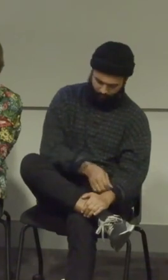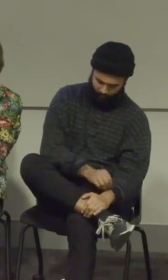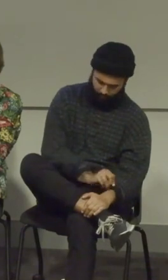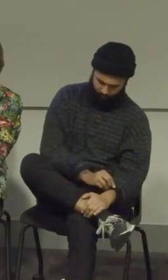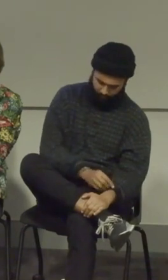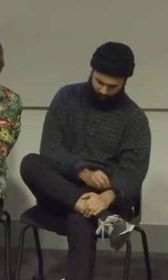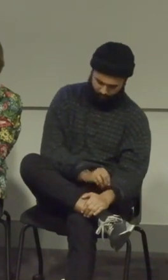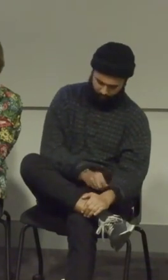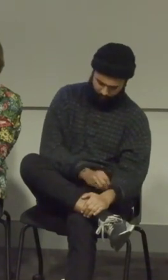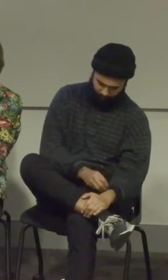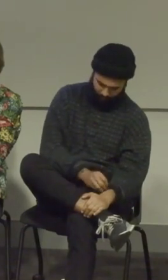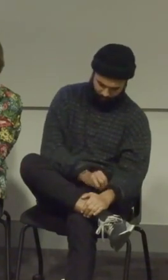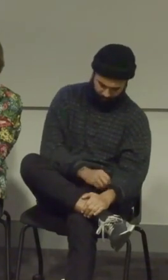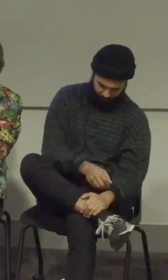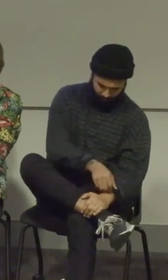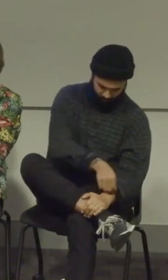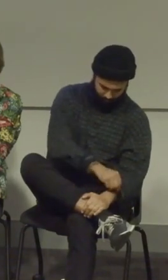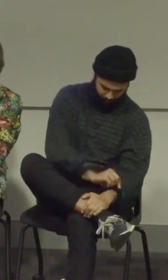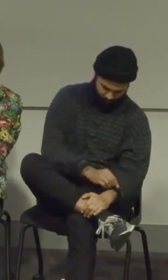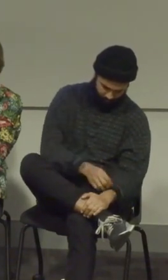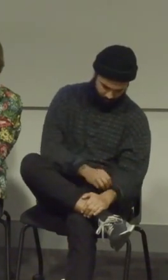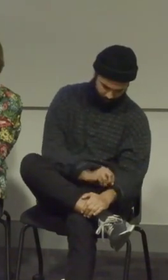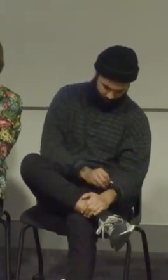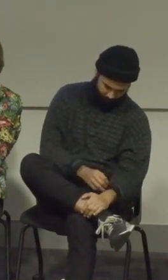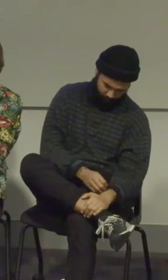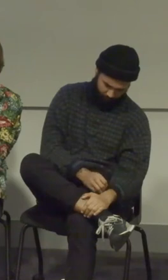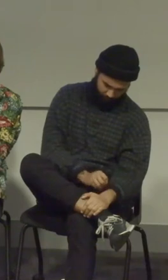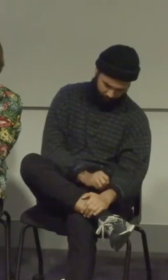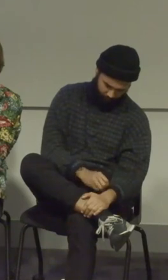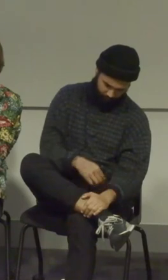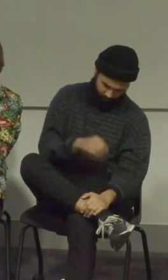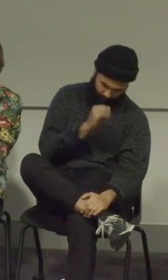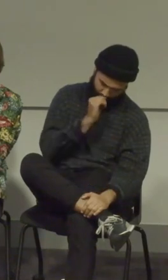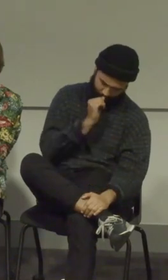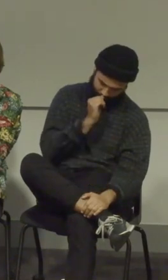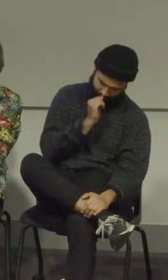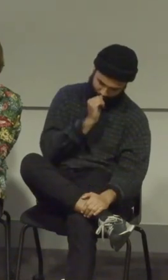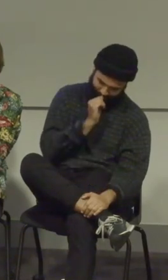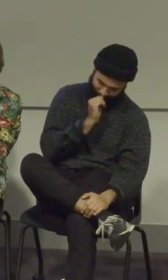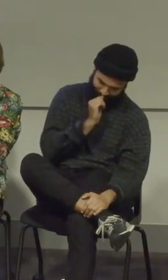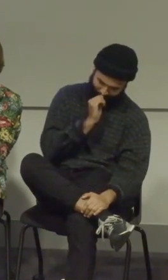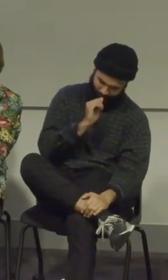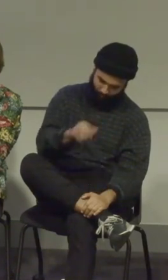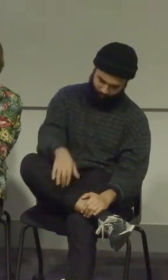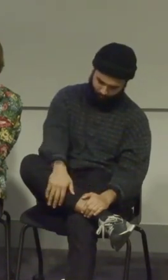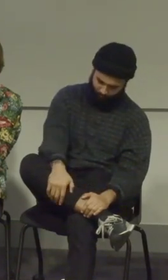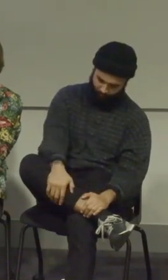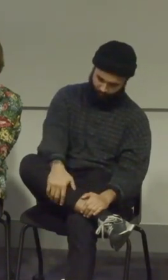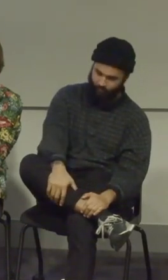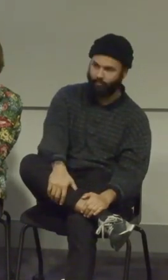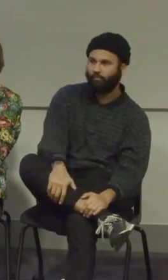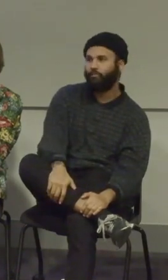work down with Dada and help them, and then we need people to be kinder and more generous in our community to